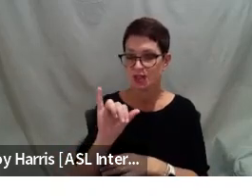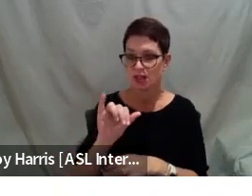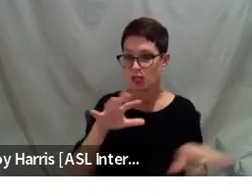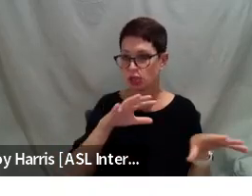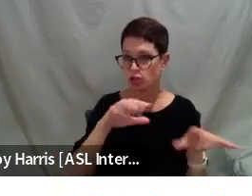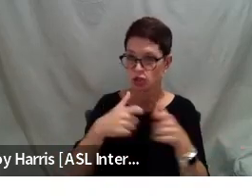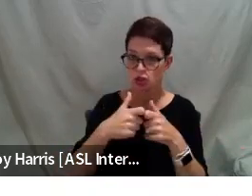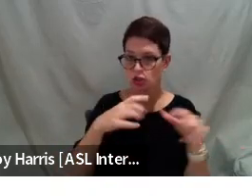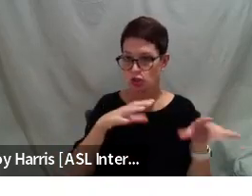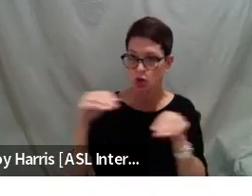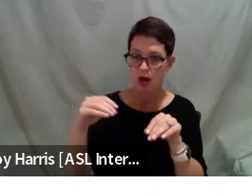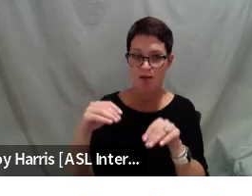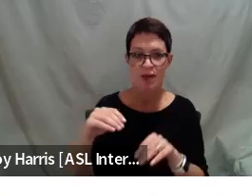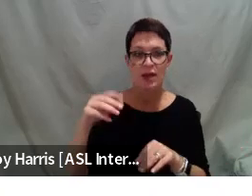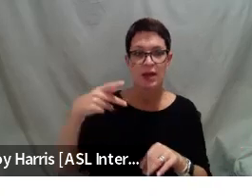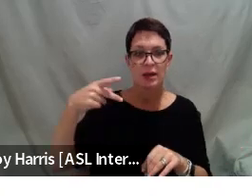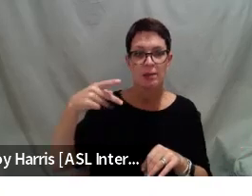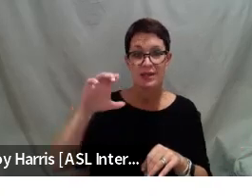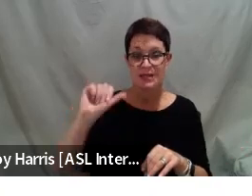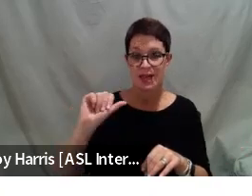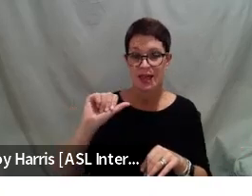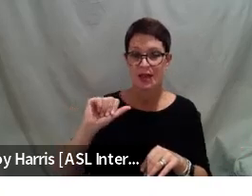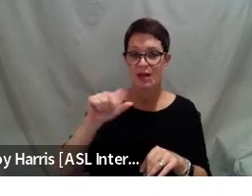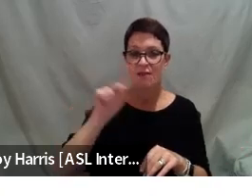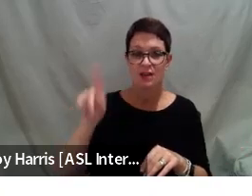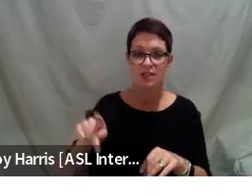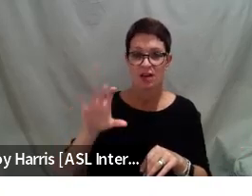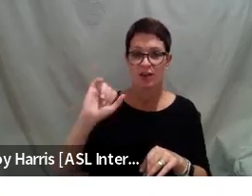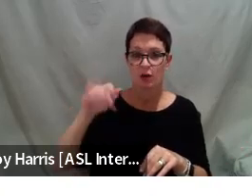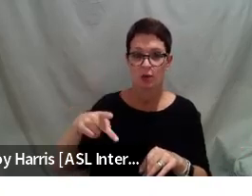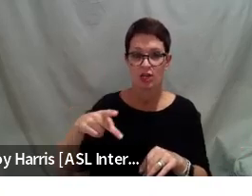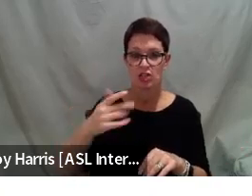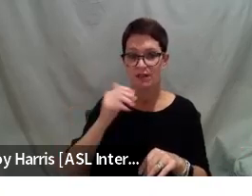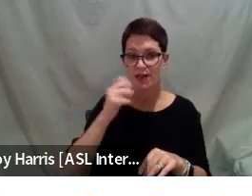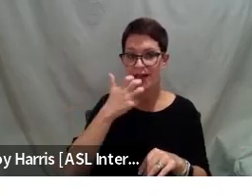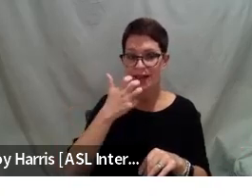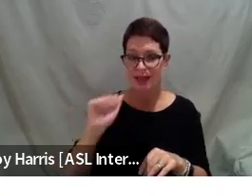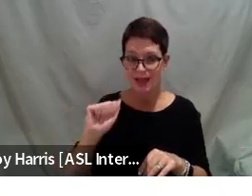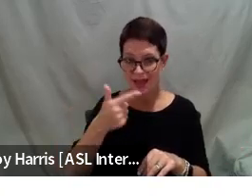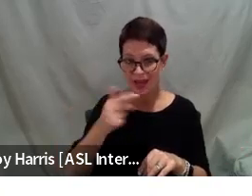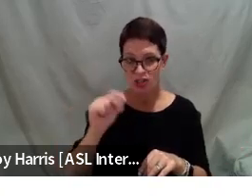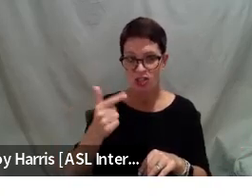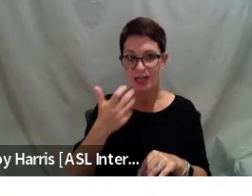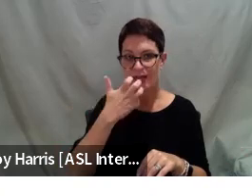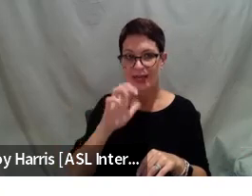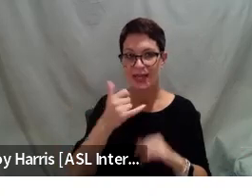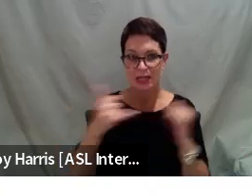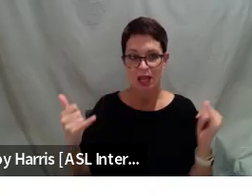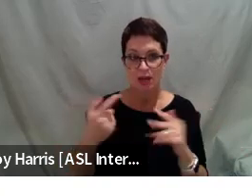The Philadelphia Corporation of Aging Heat Line will activate, and that number